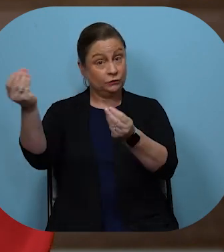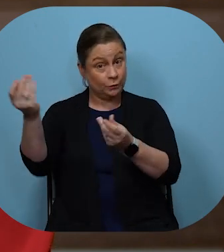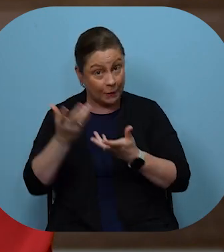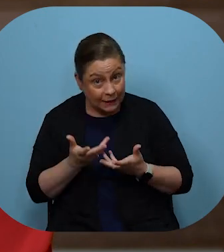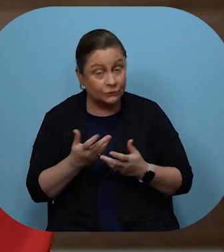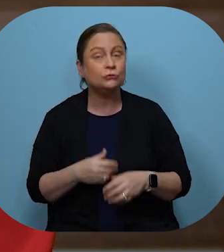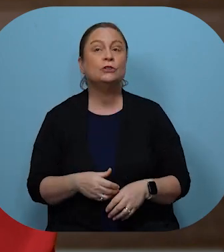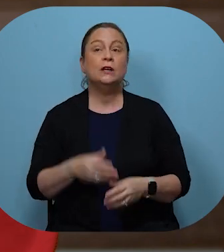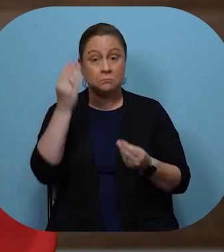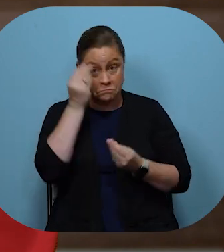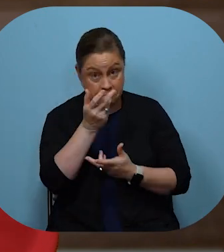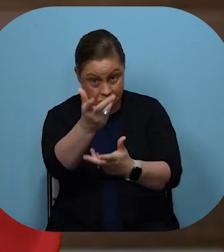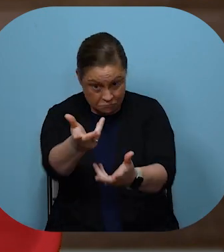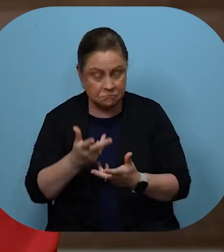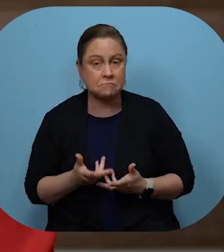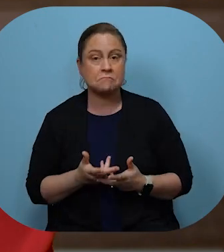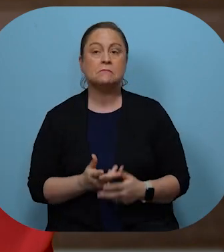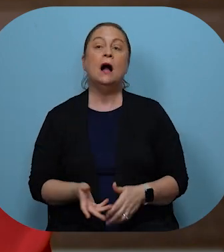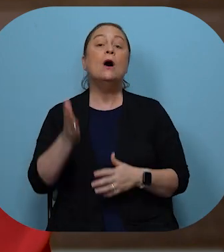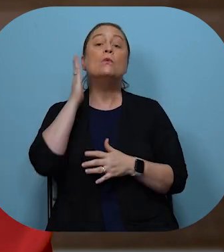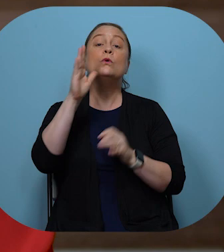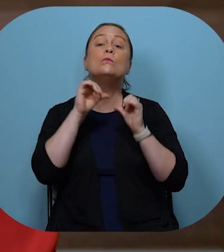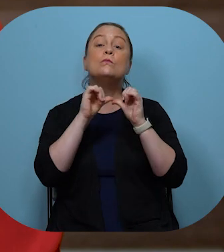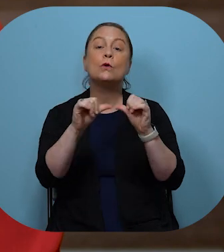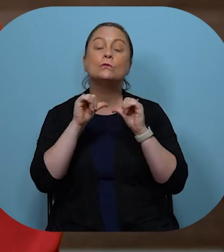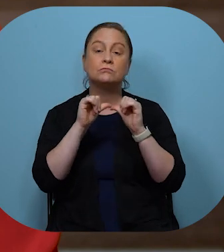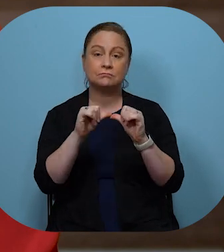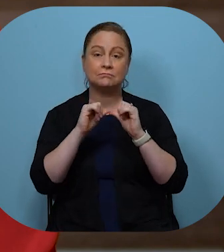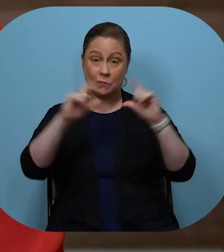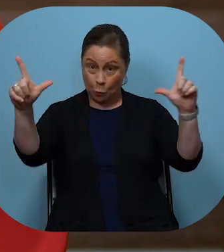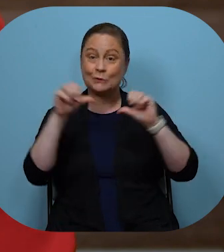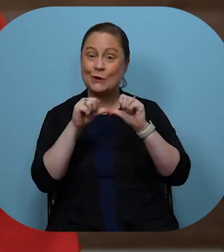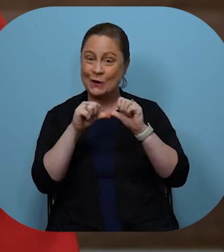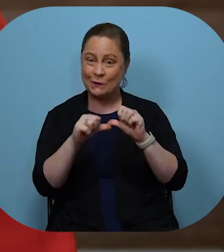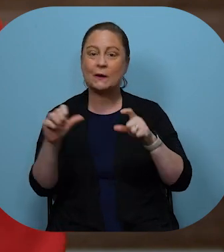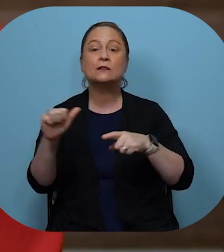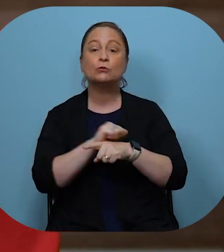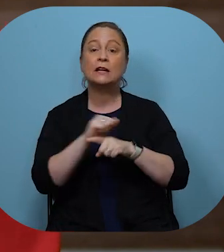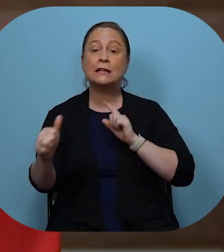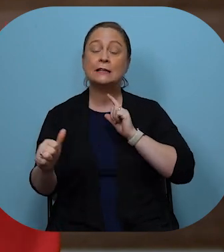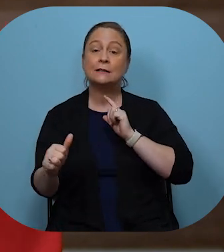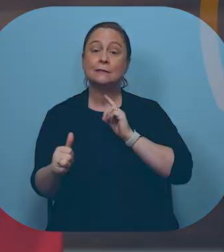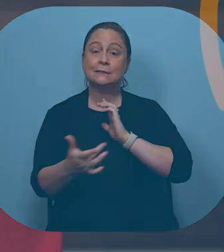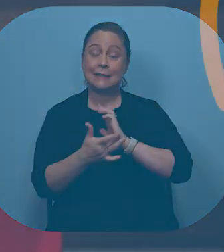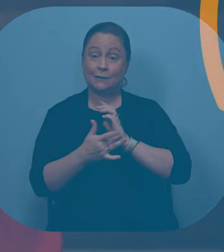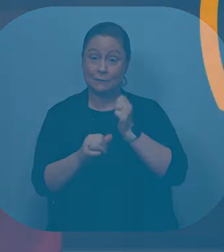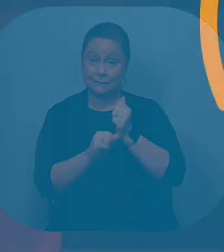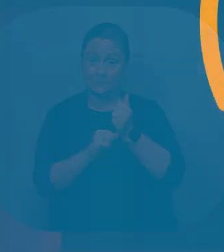change, as well as posting ongoing training and technical assistance to support you all.